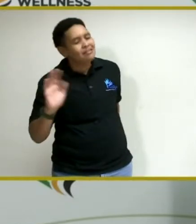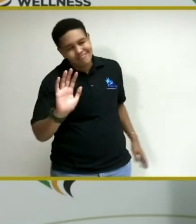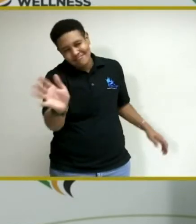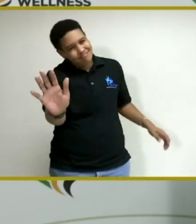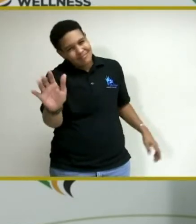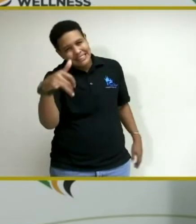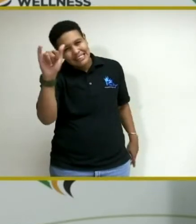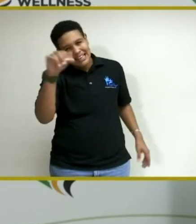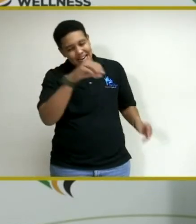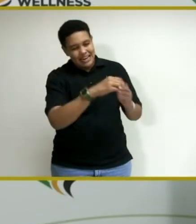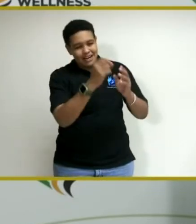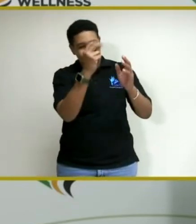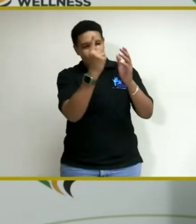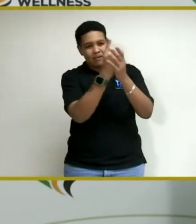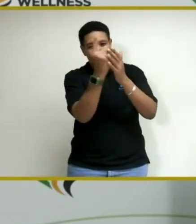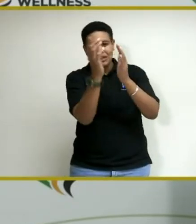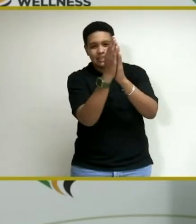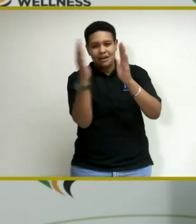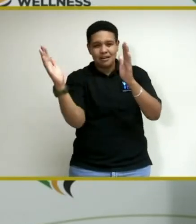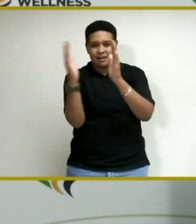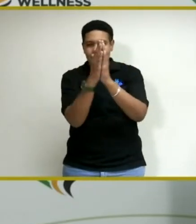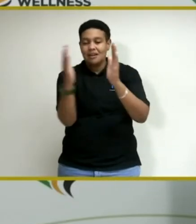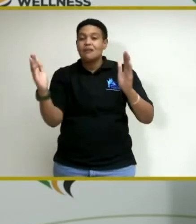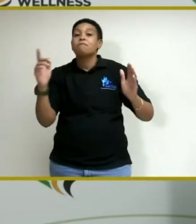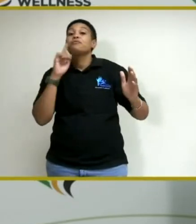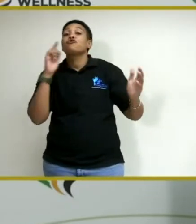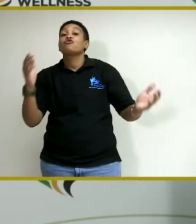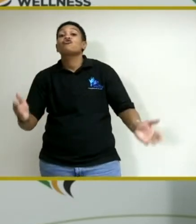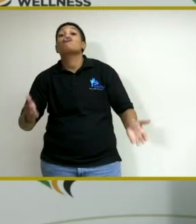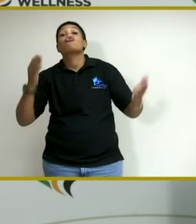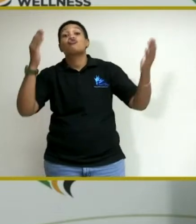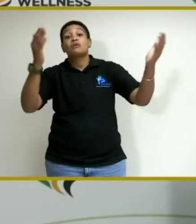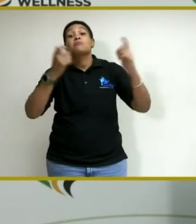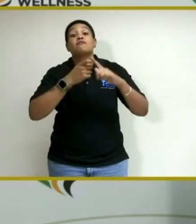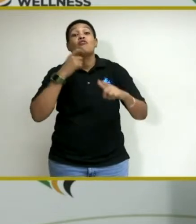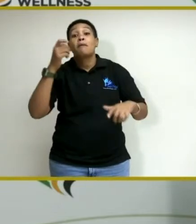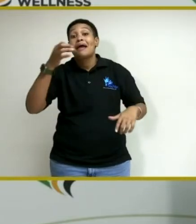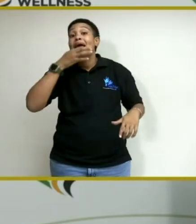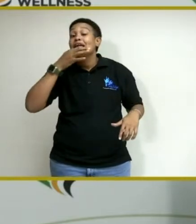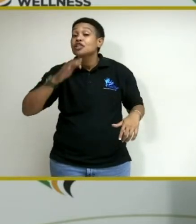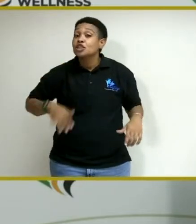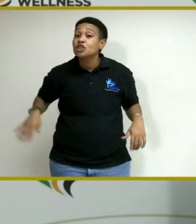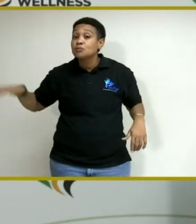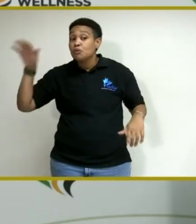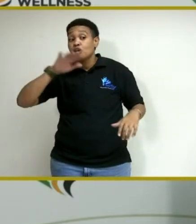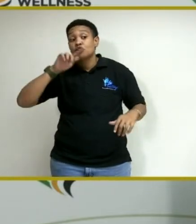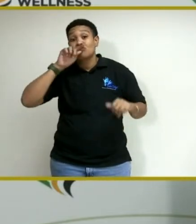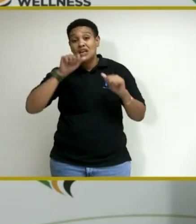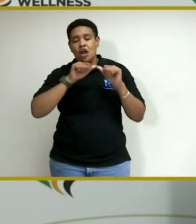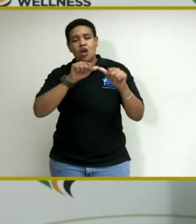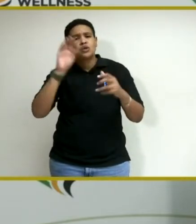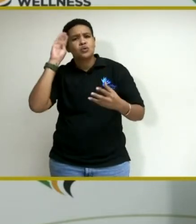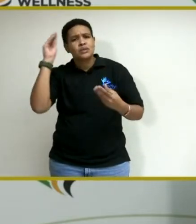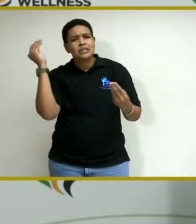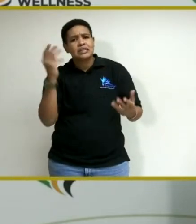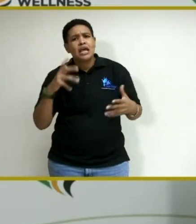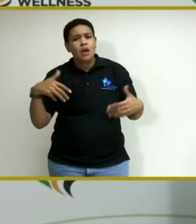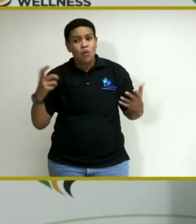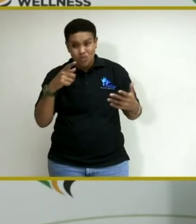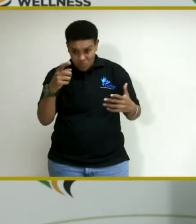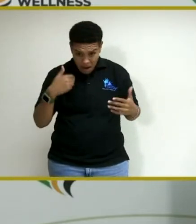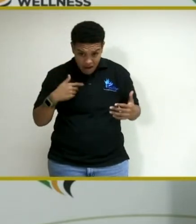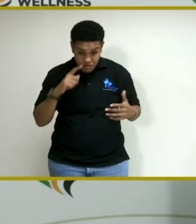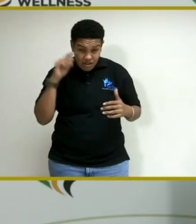dose because you're still within that period. And the recommendation from the experts continue to say that once you